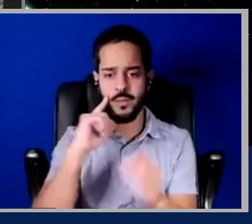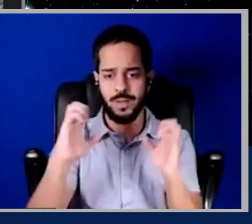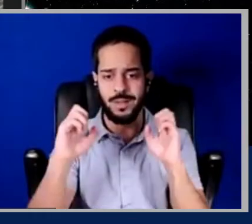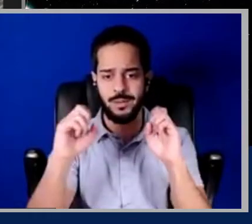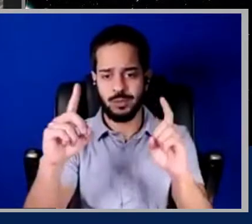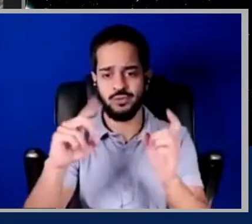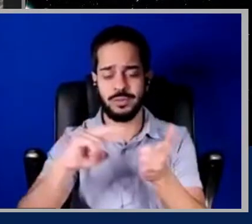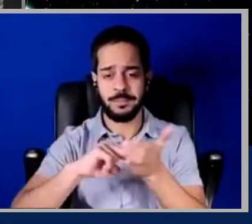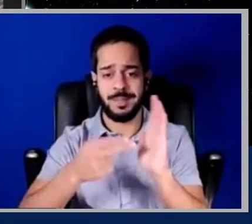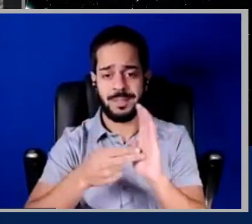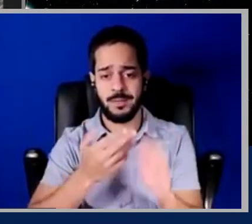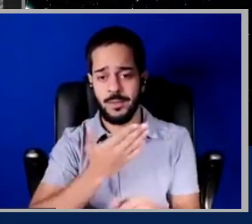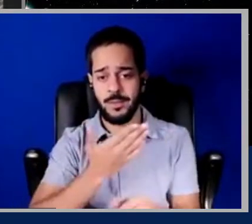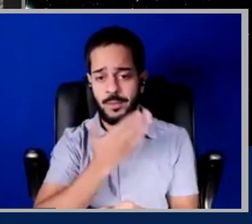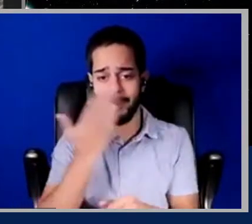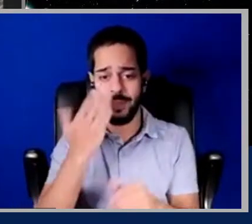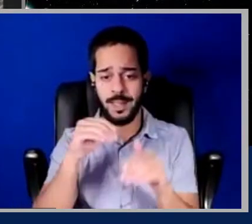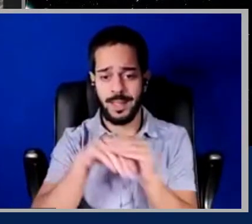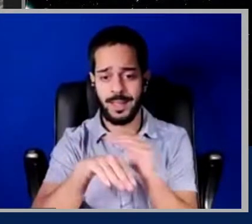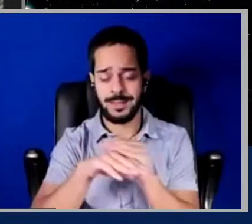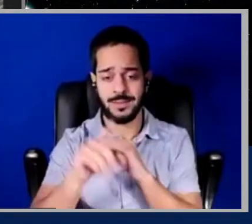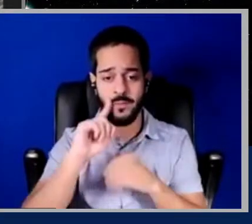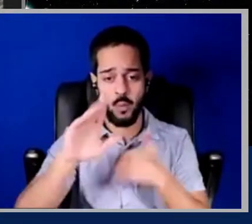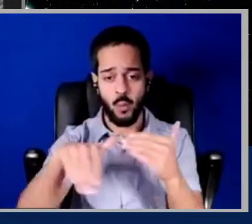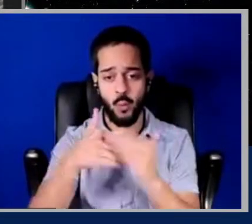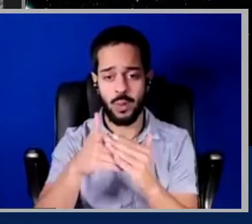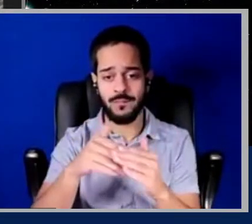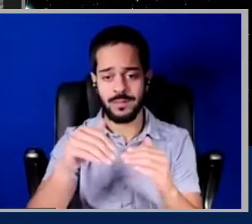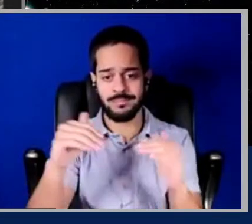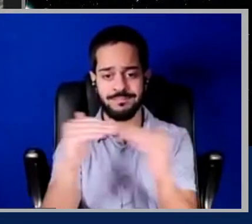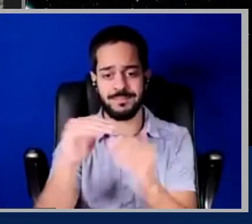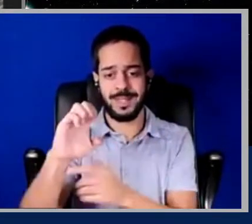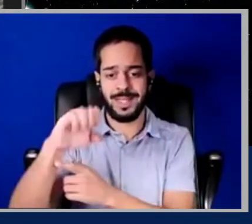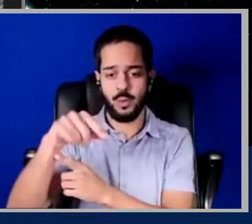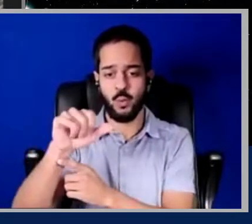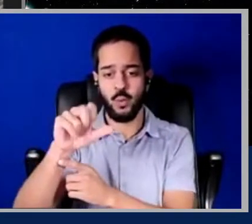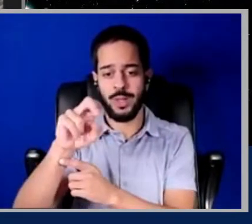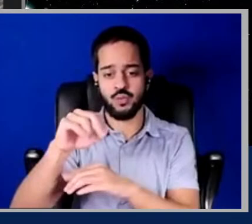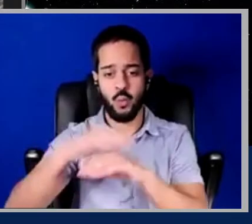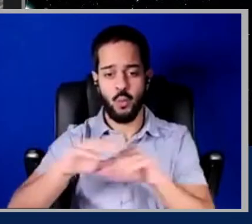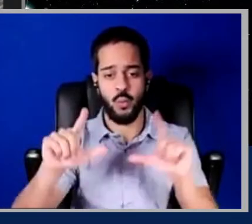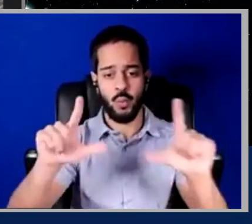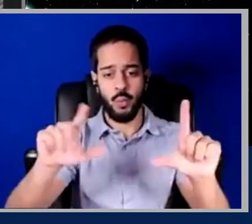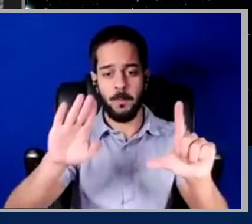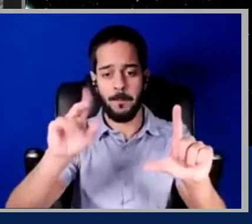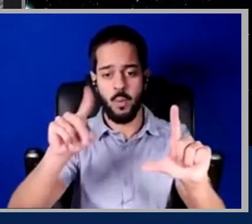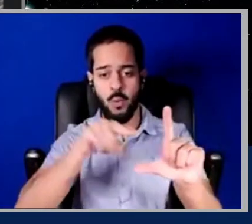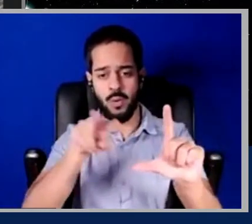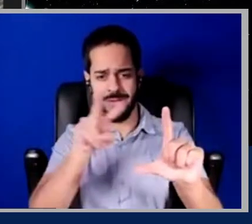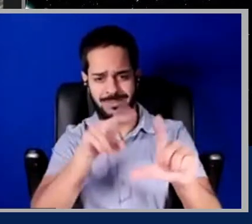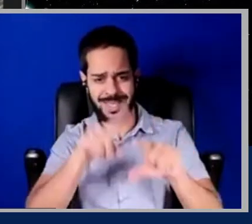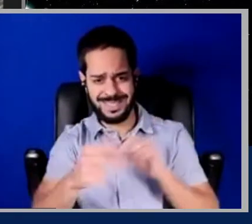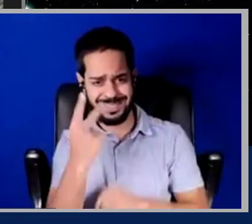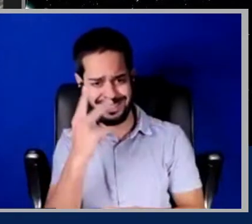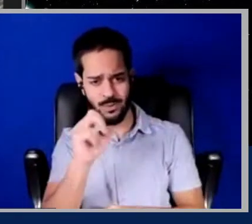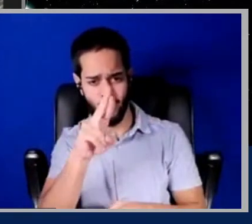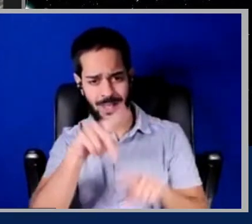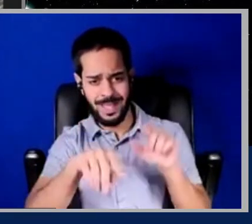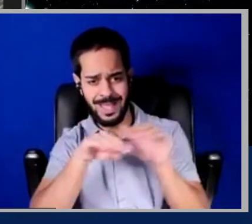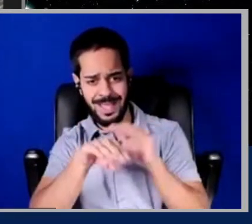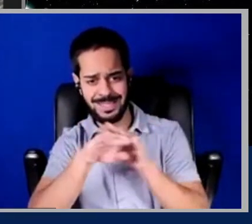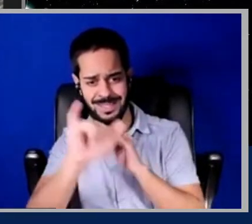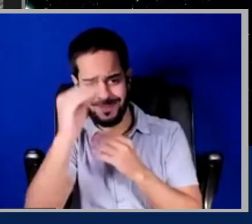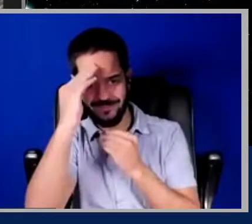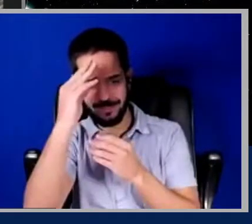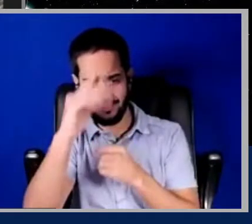access to all of those equations on the board, right? That was a very challenging thing. And yeah, with